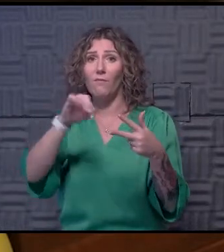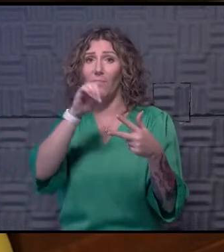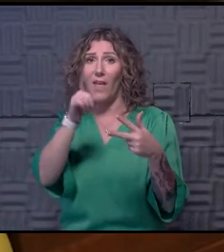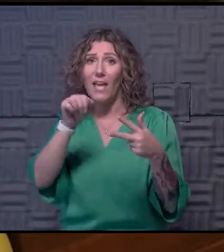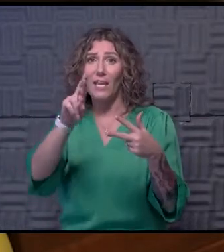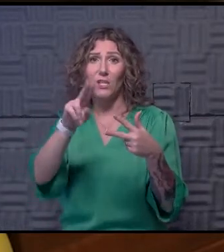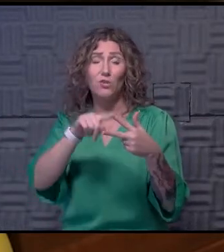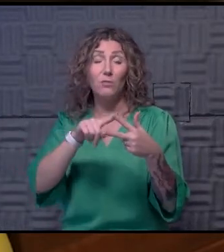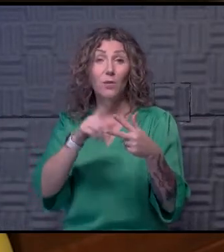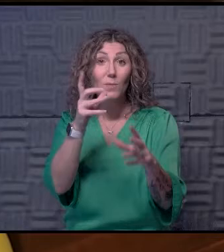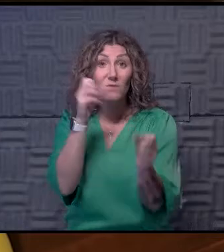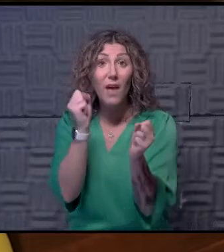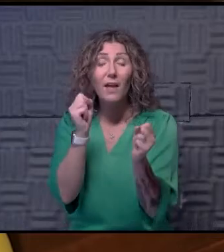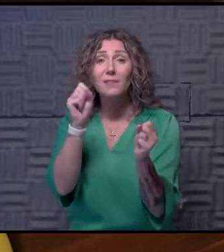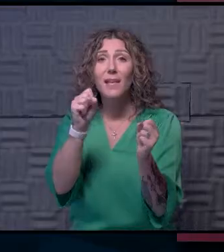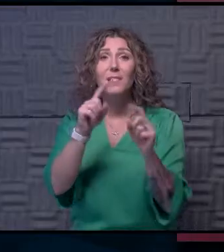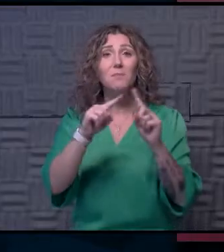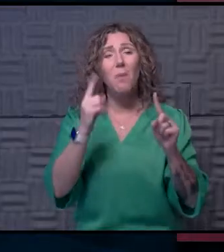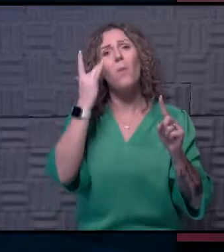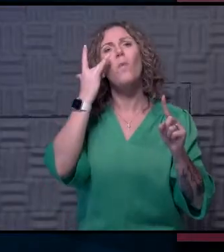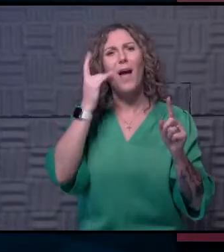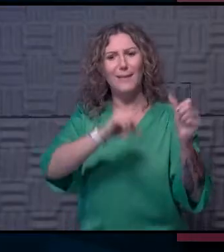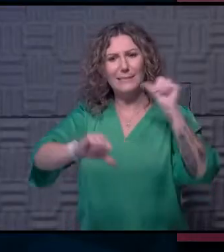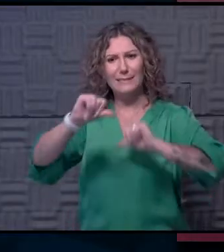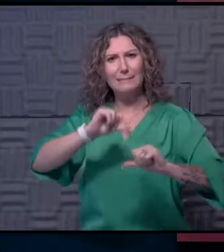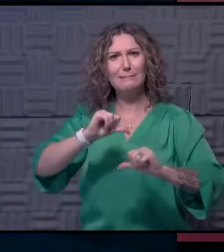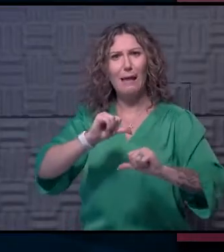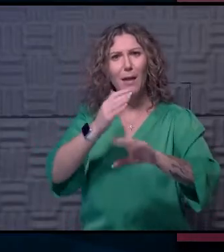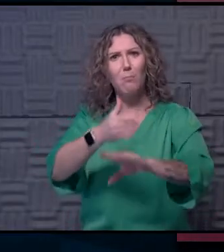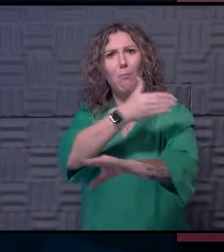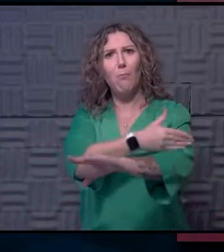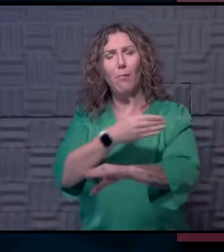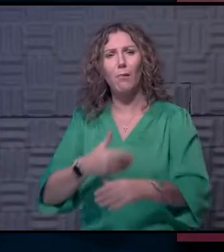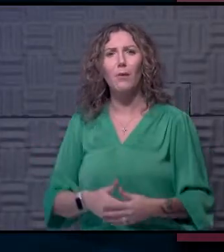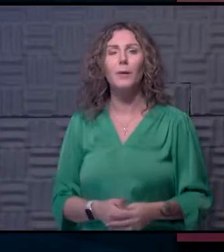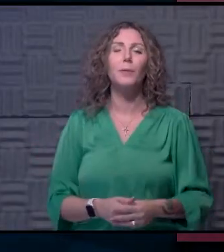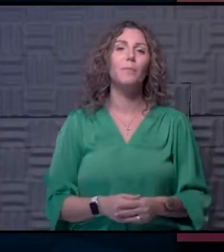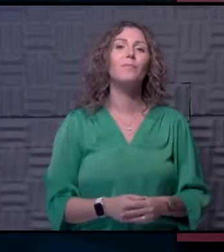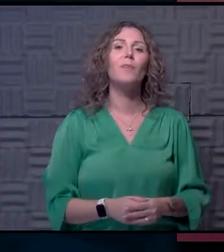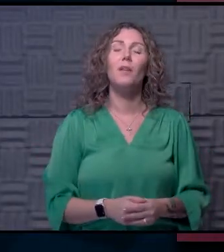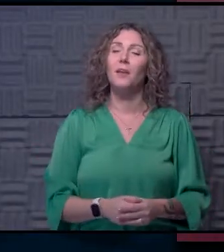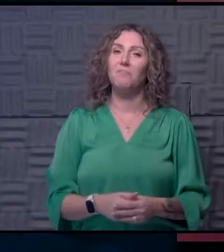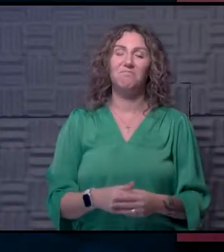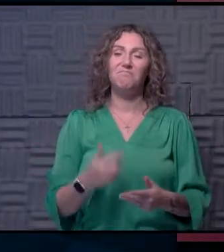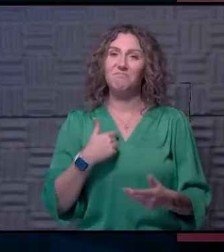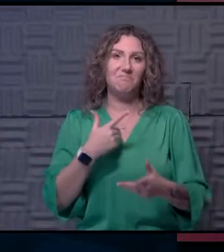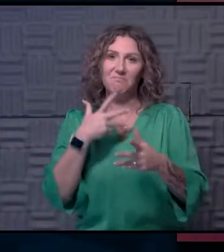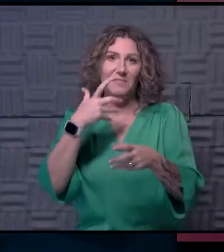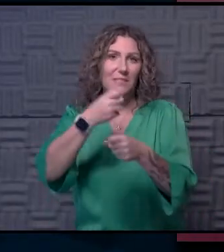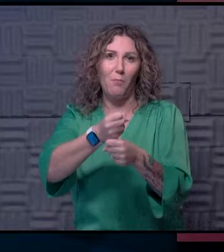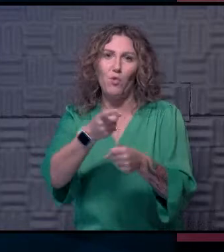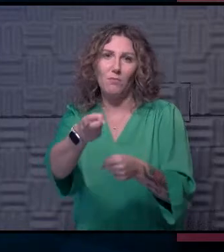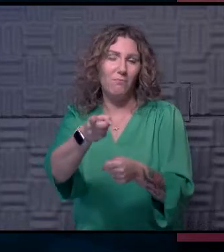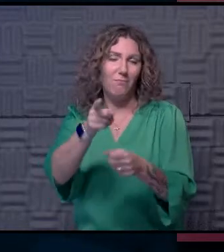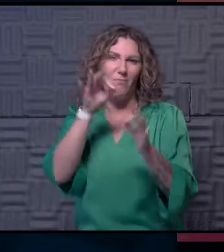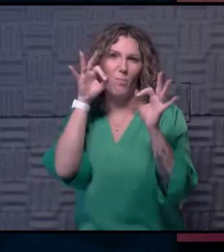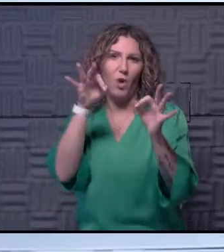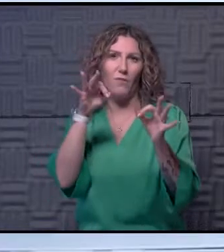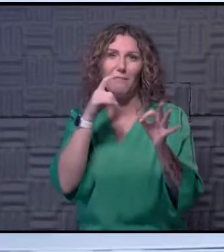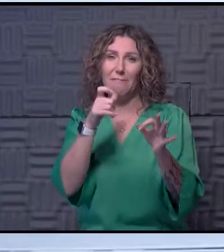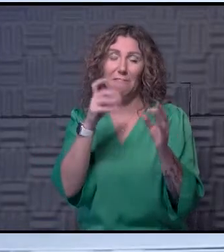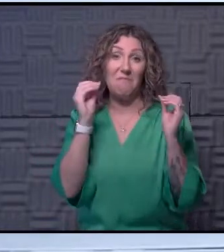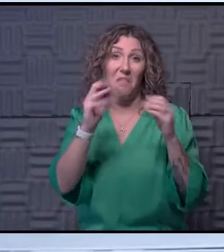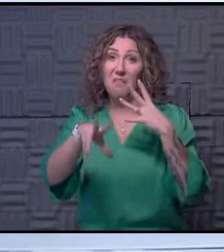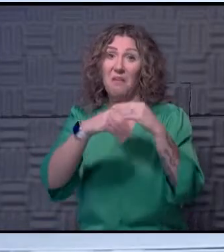it's because our science is good. Dr. Bricker. I think Dr. Ginther summarized it perfectly. I really don't have anything to